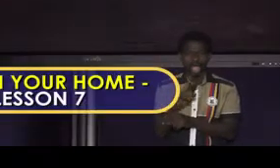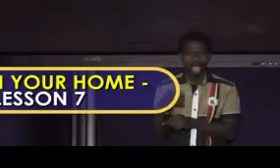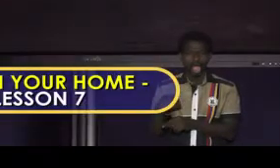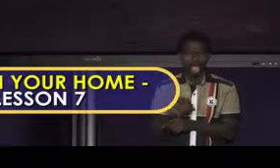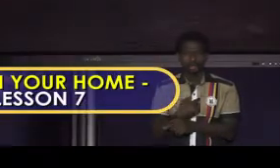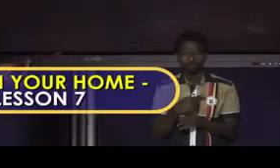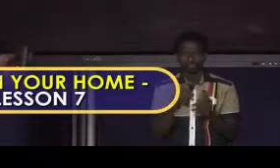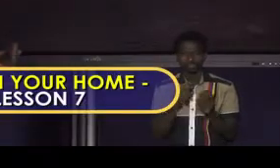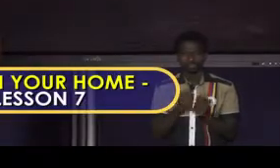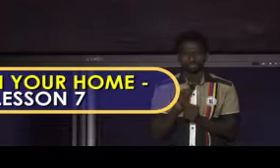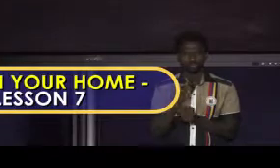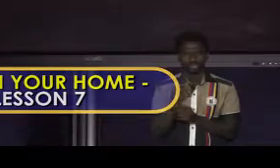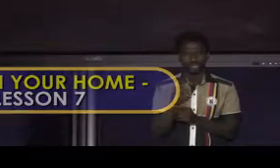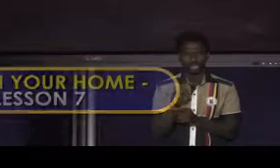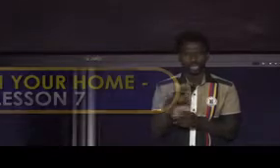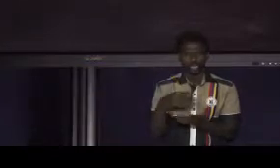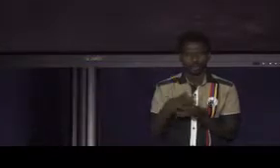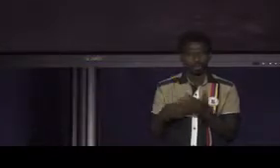together? Well done.